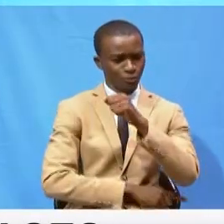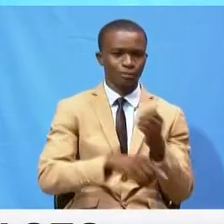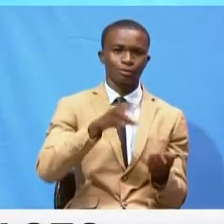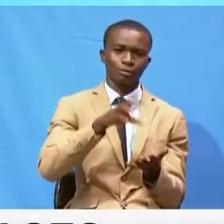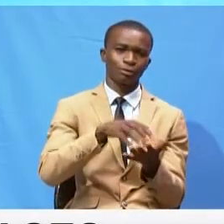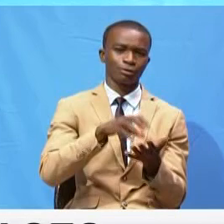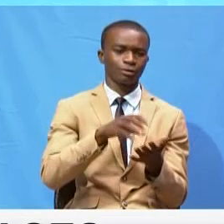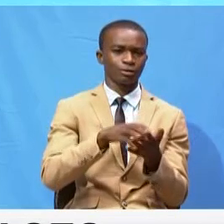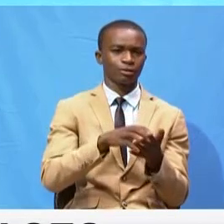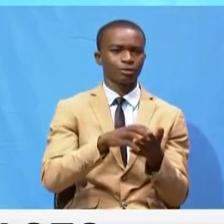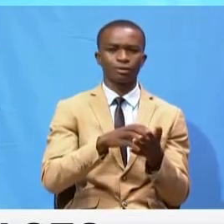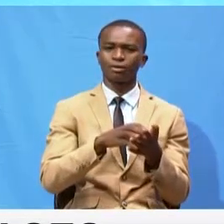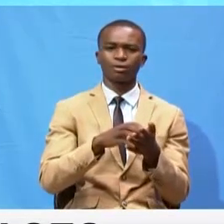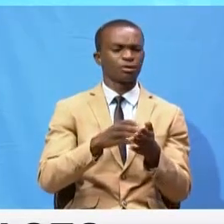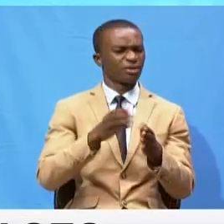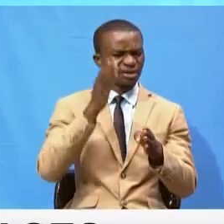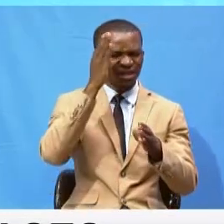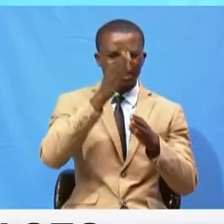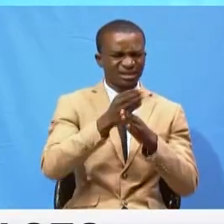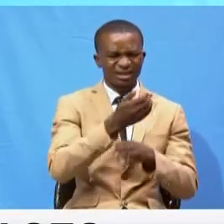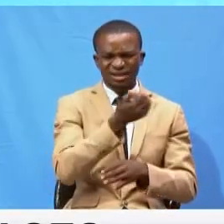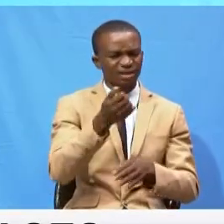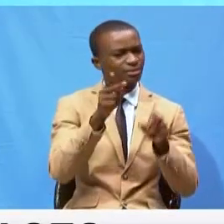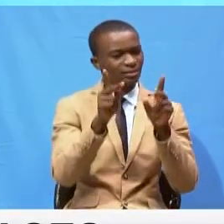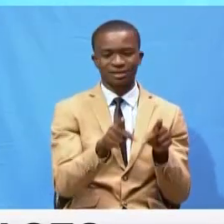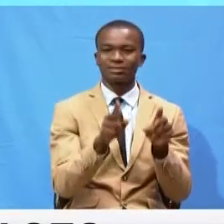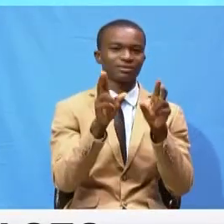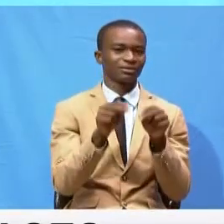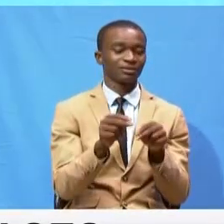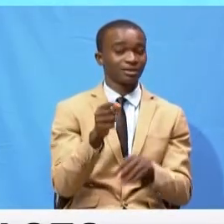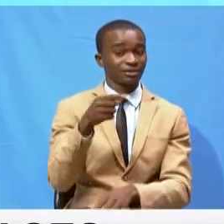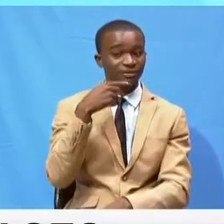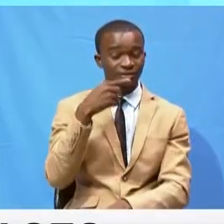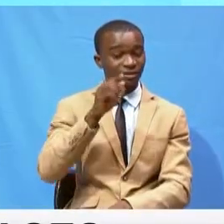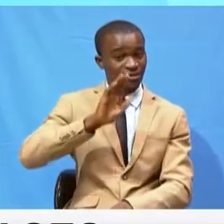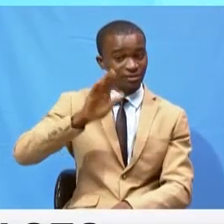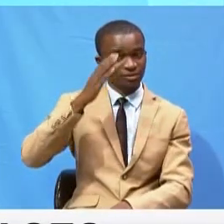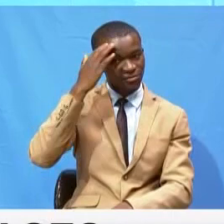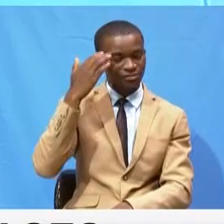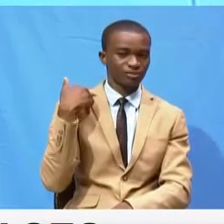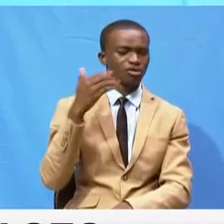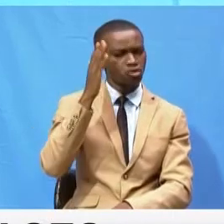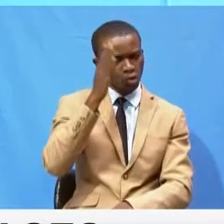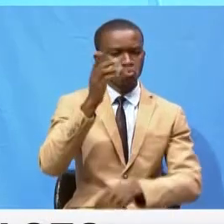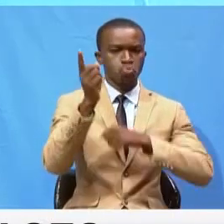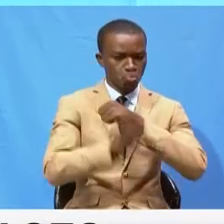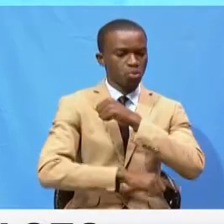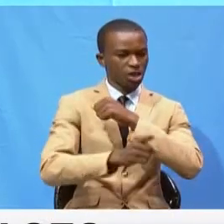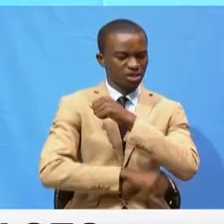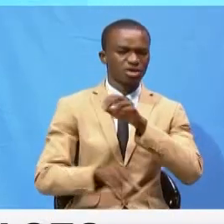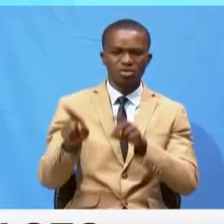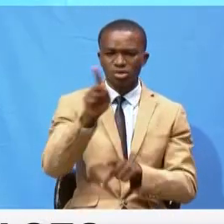is not targeted at any individual. Mr. Piri says his office will therefore continue executing its mandate